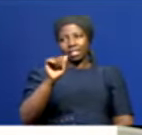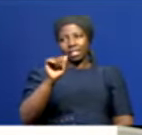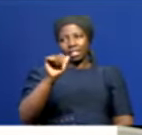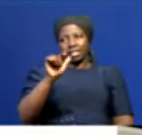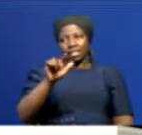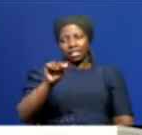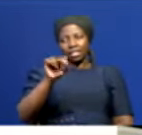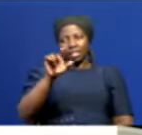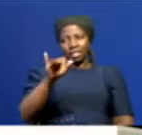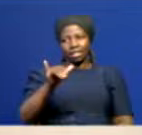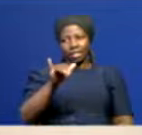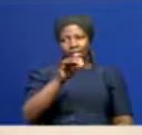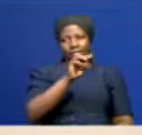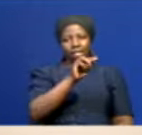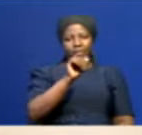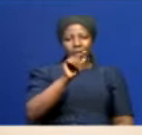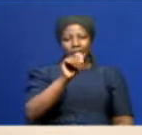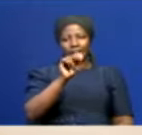Matano.